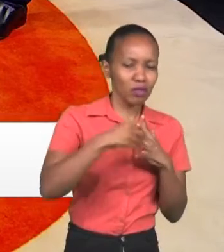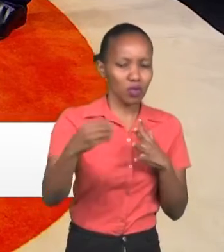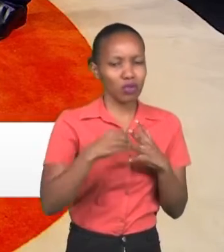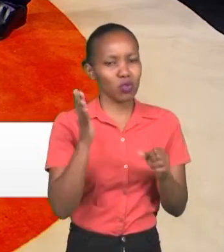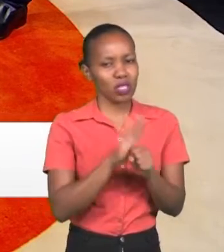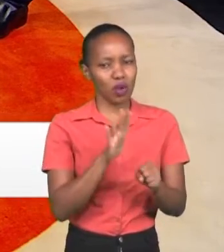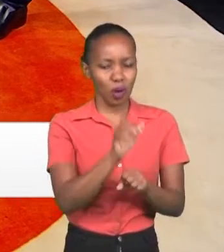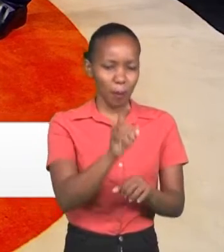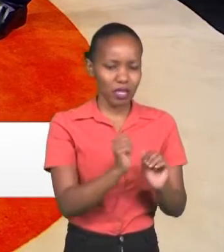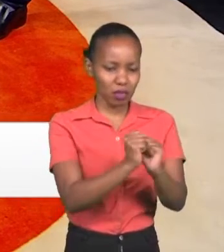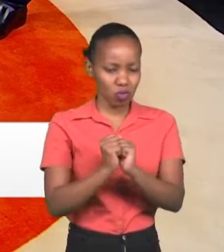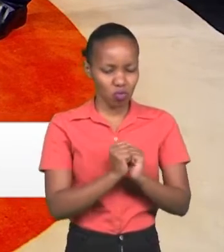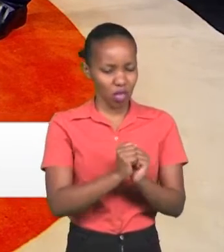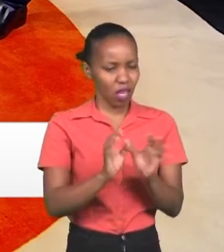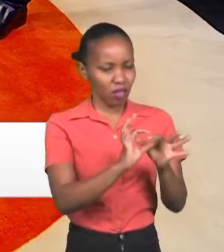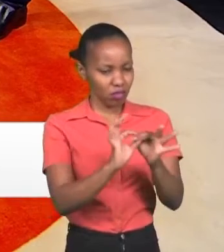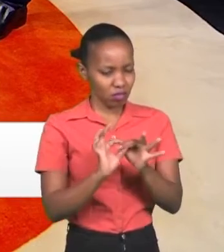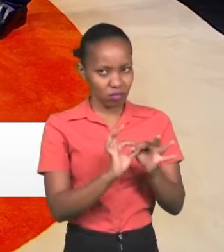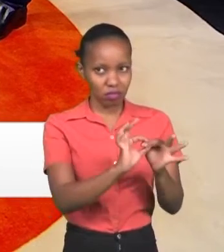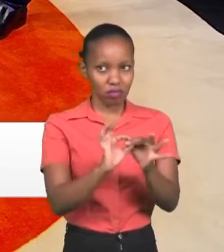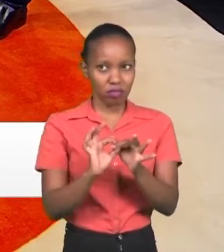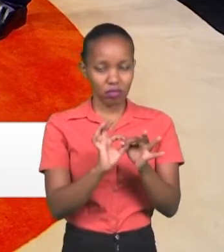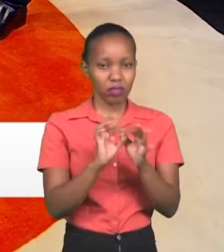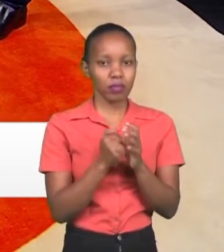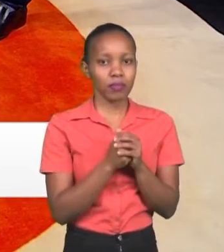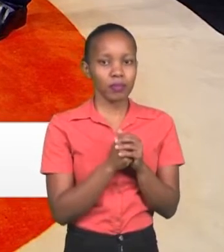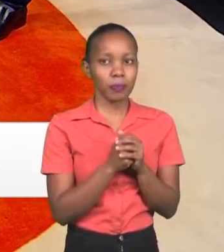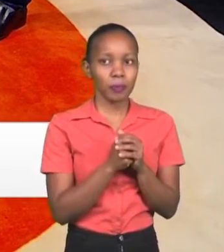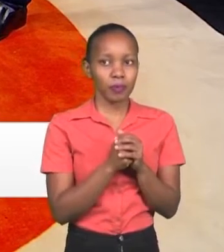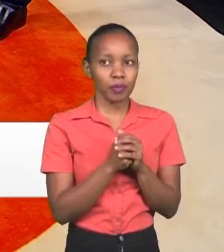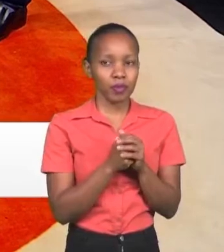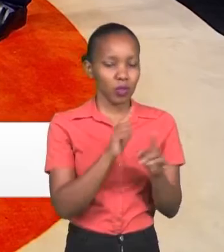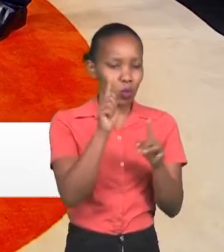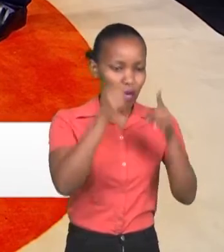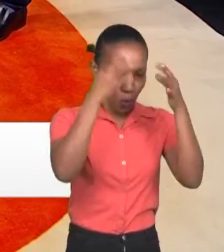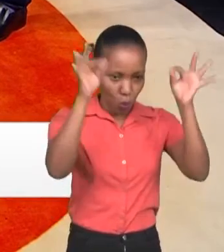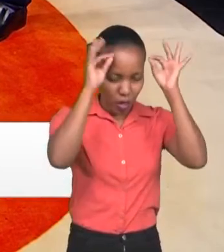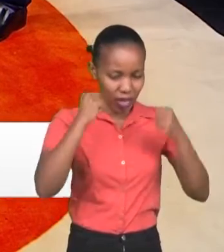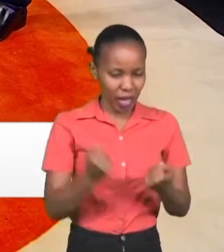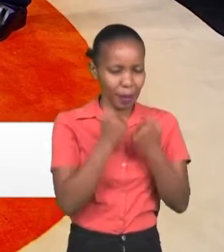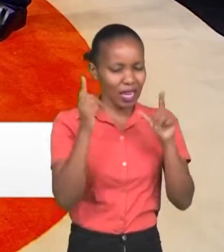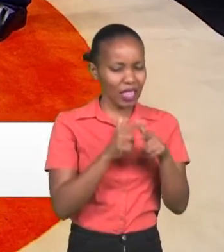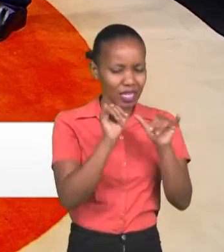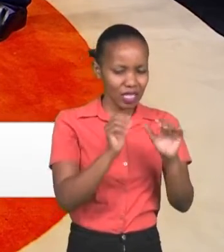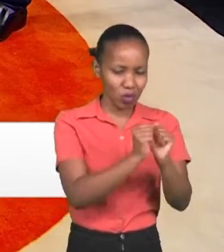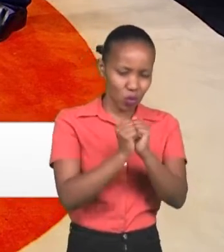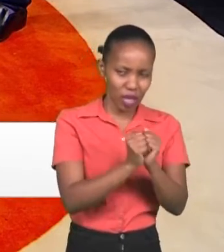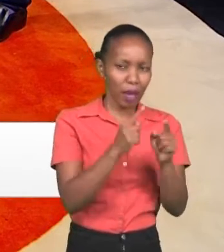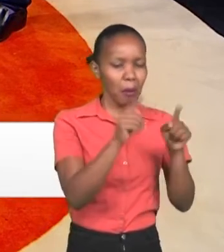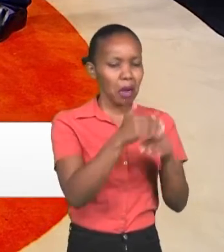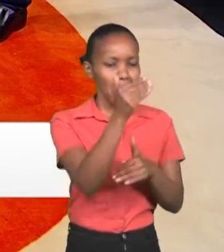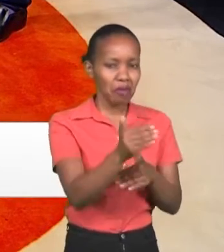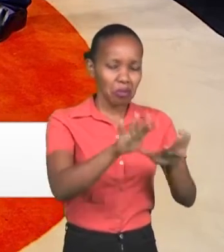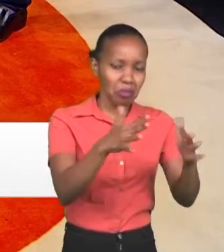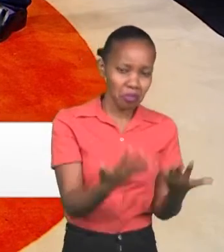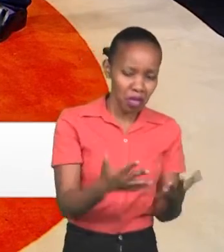need to be together. Yeah. The union, matrimonial, like solemnization of our weddings and everything. Yeah. But after honeymoon. Yeah. You've seen